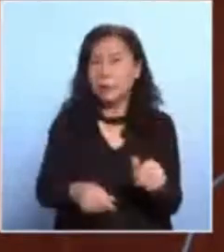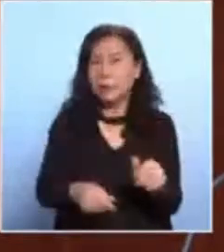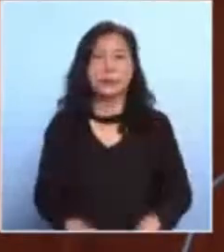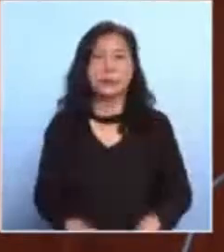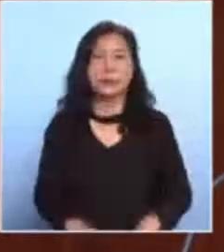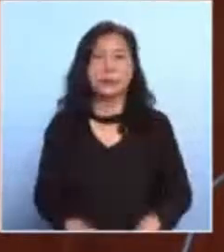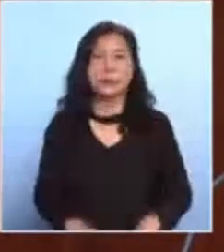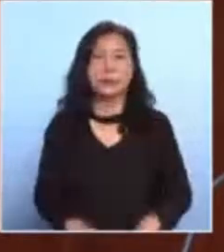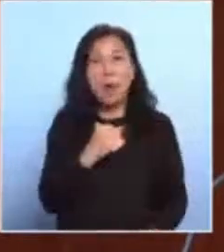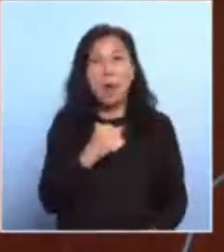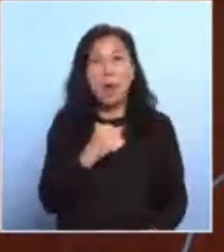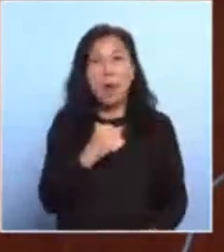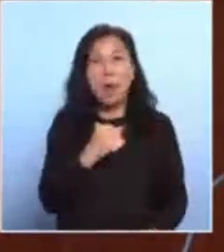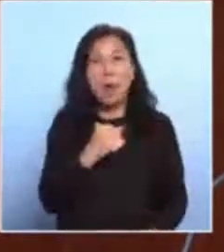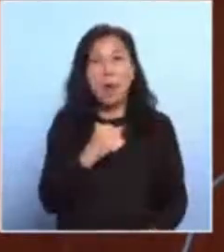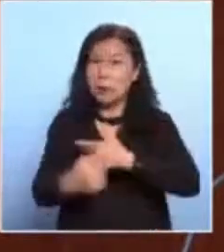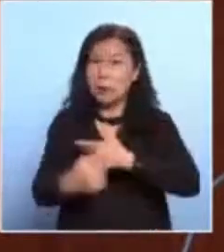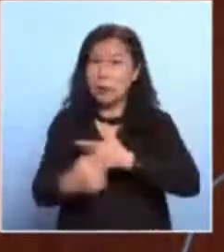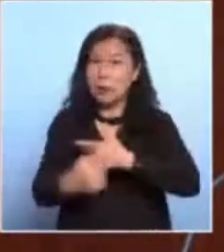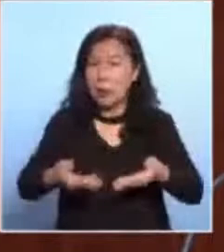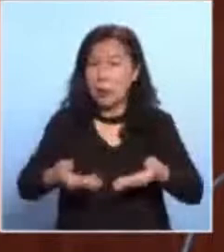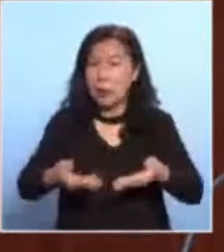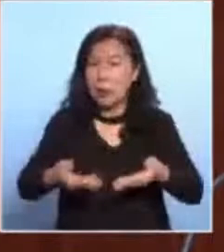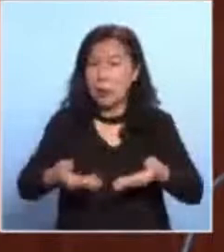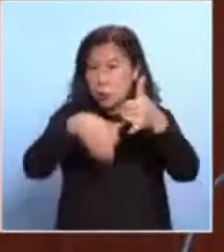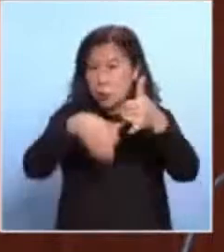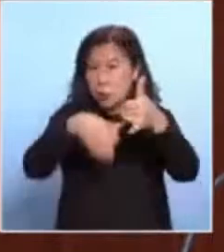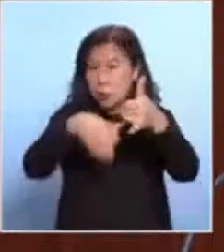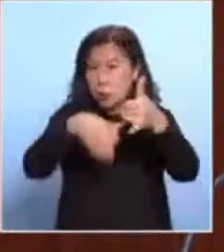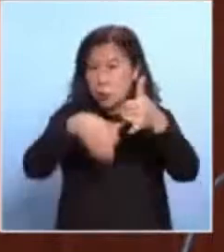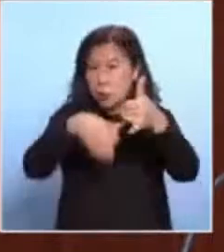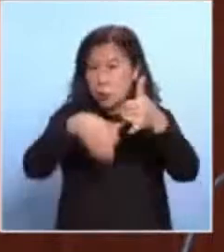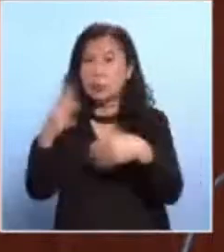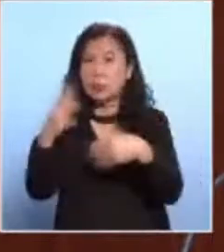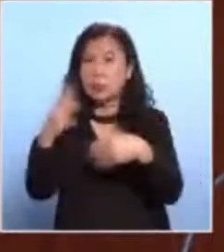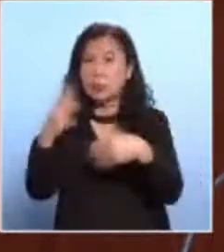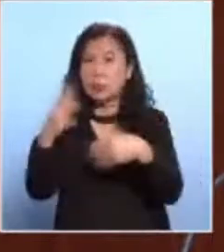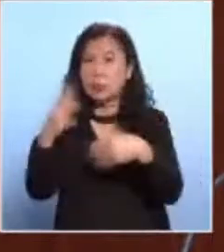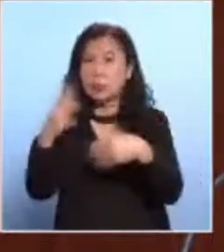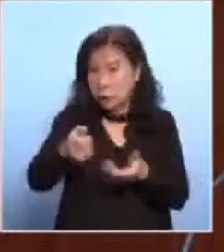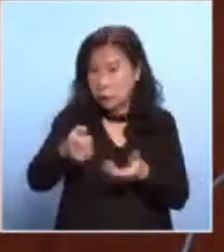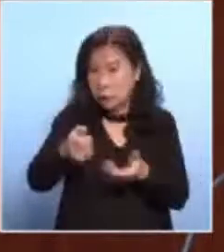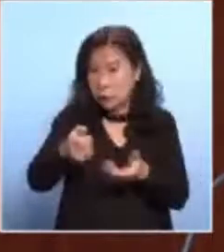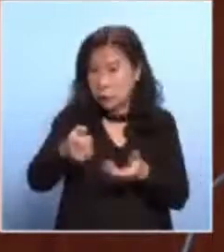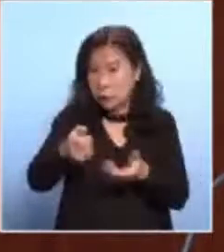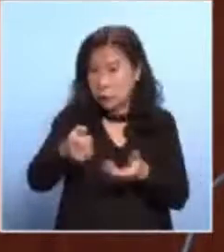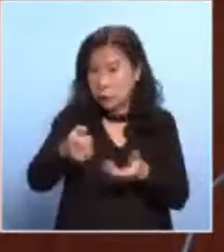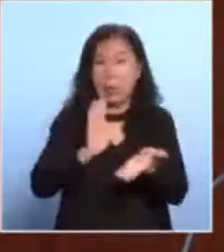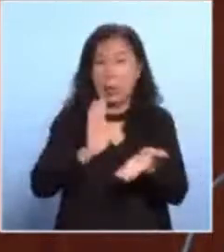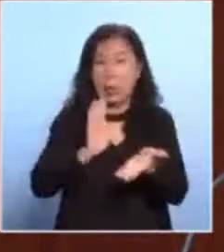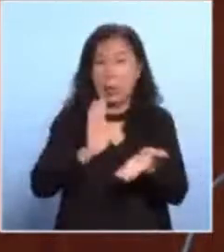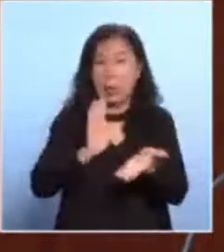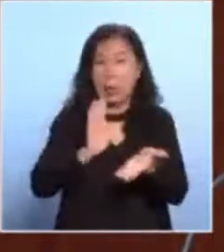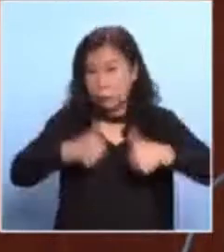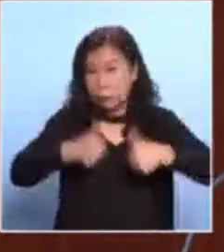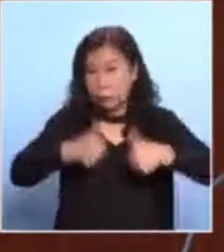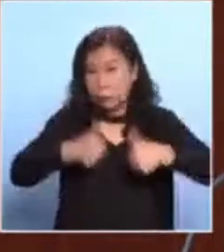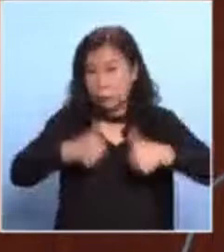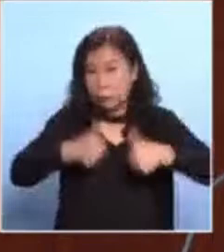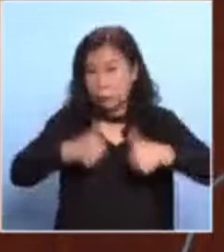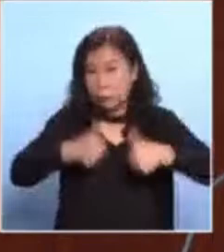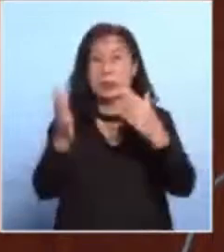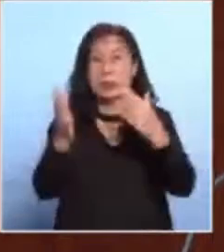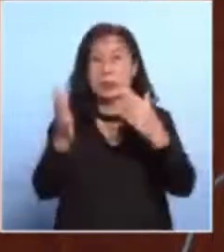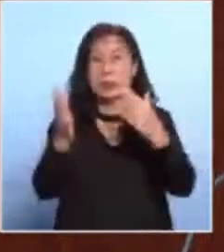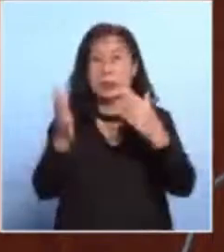with disabilities with personal care, home cleaning, rehabilitation training, respite services, etc.,